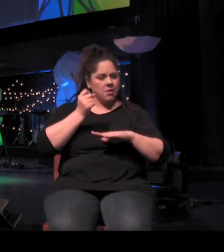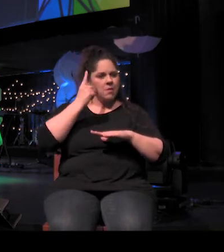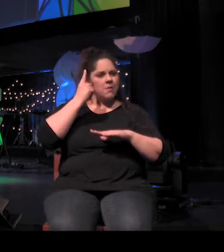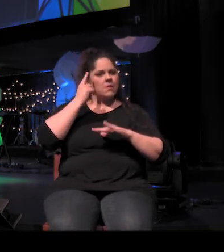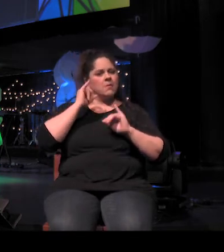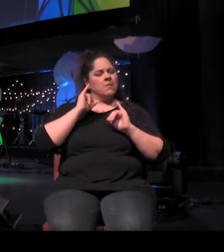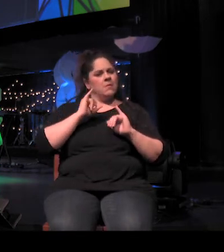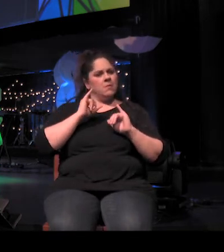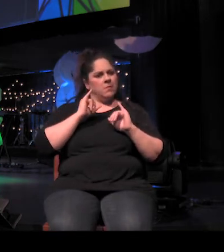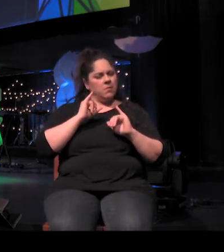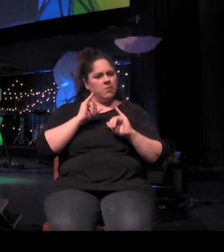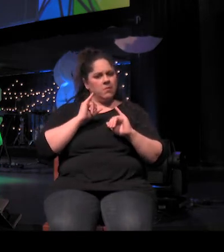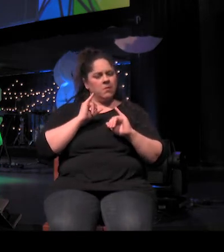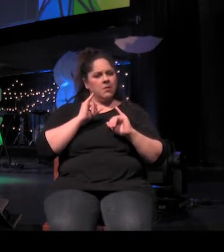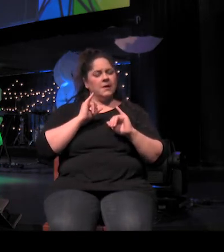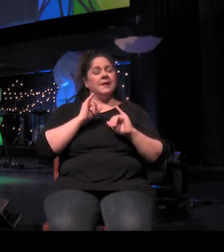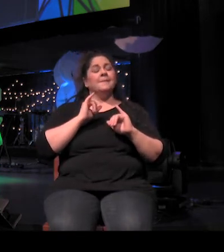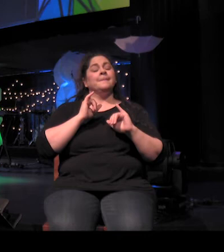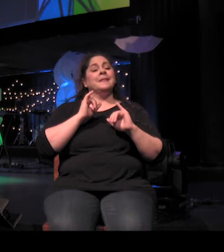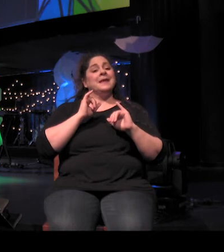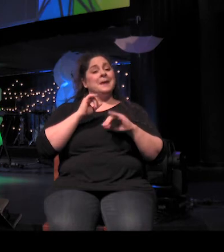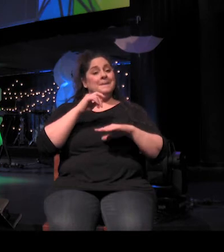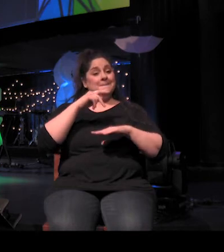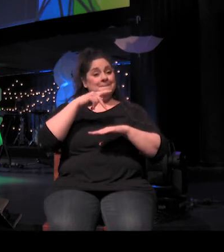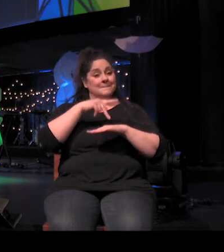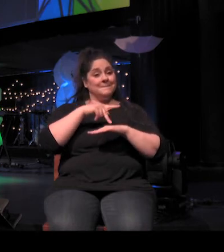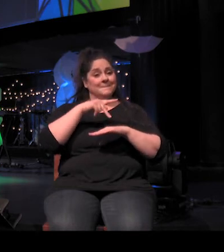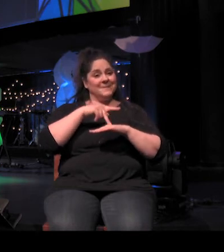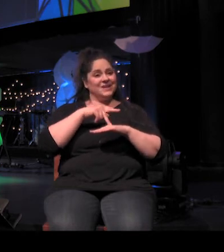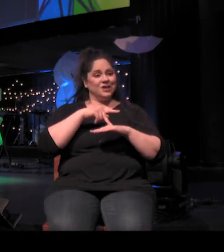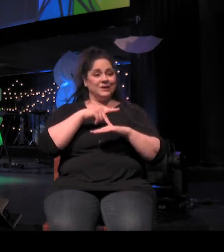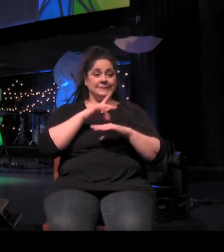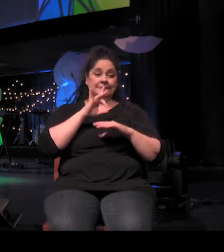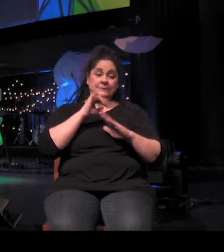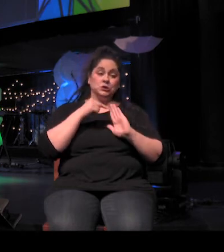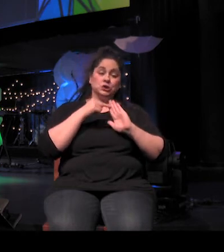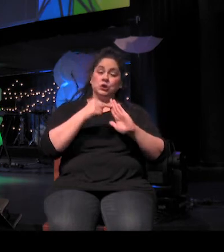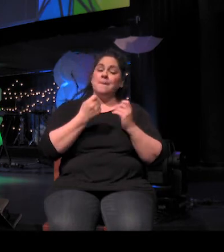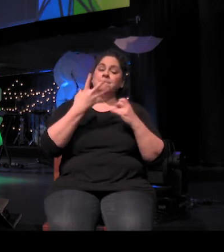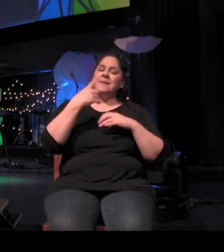many opportunities to show that he wasn't the most humble person.